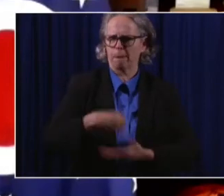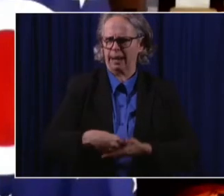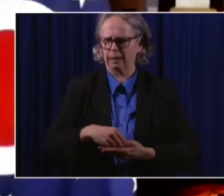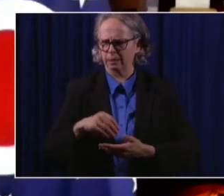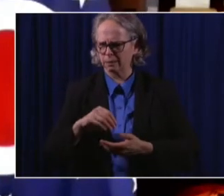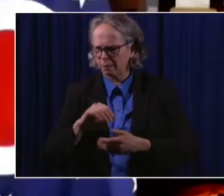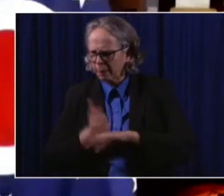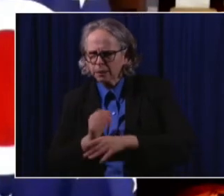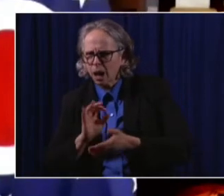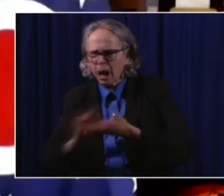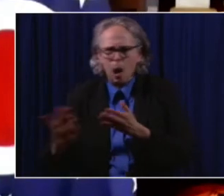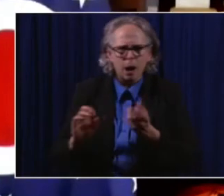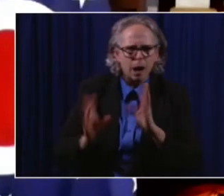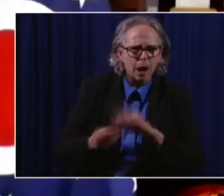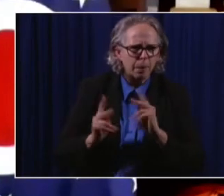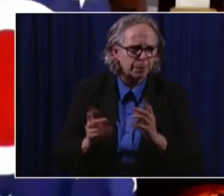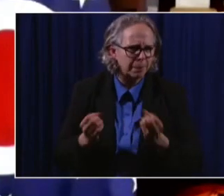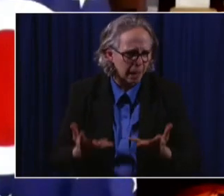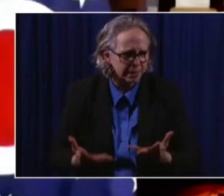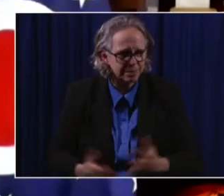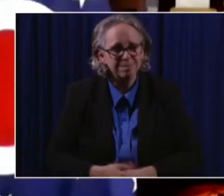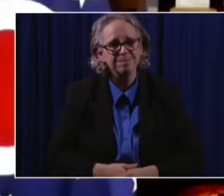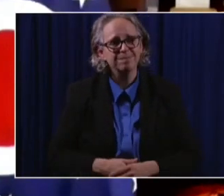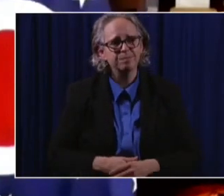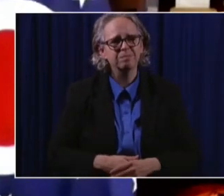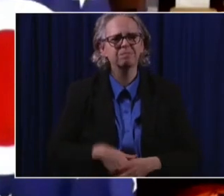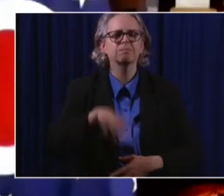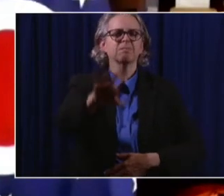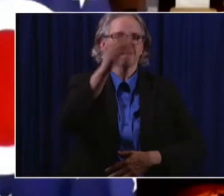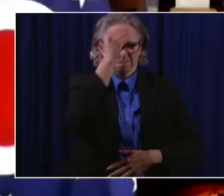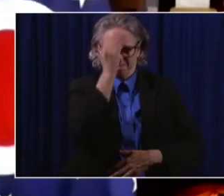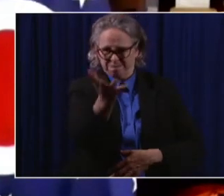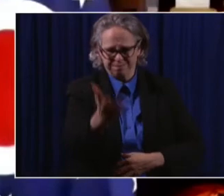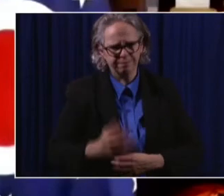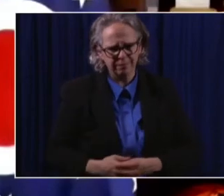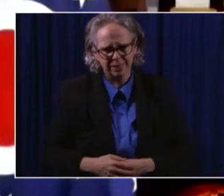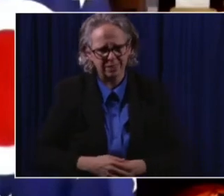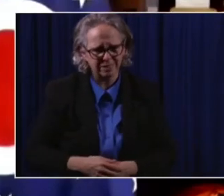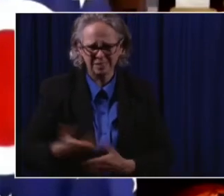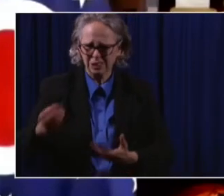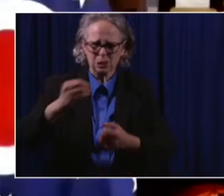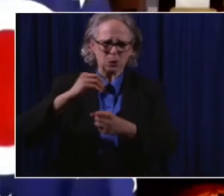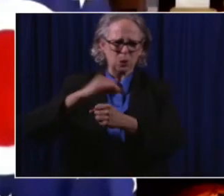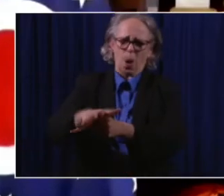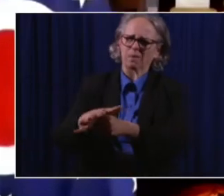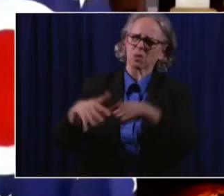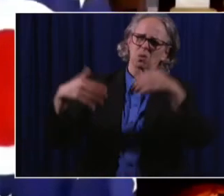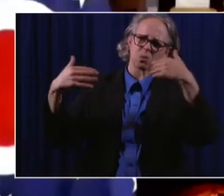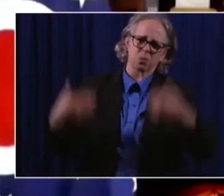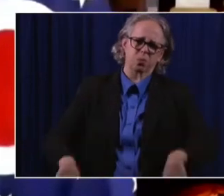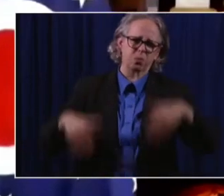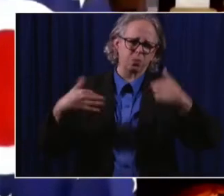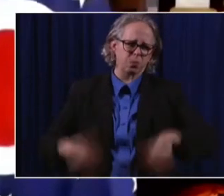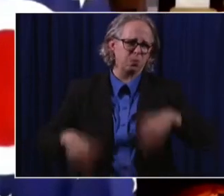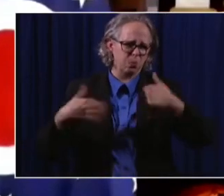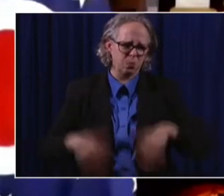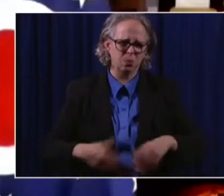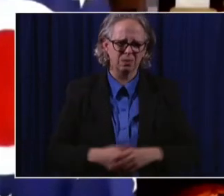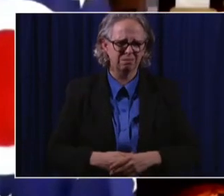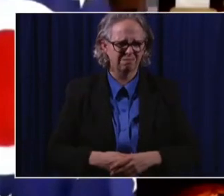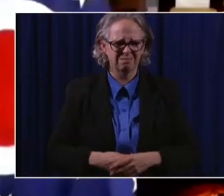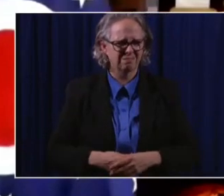then I know that COVID sometimes makes us feel like there are all kinds of problems out